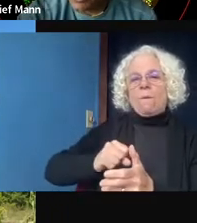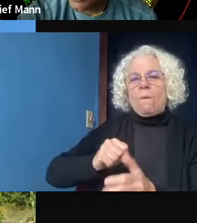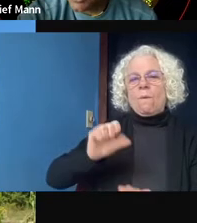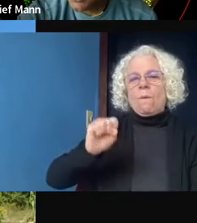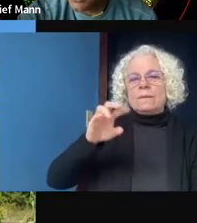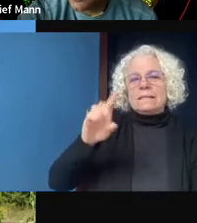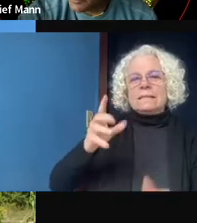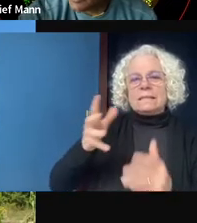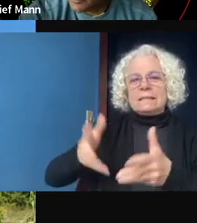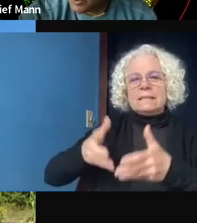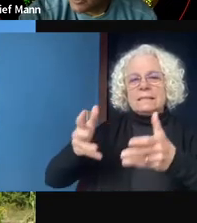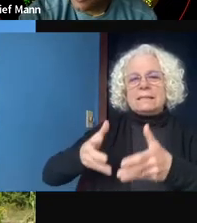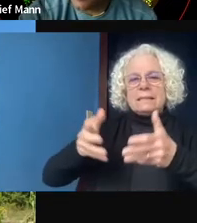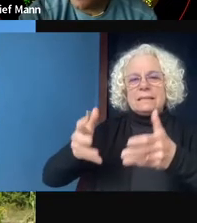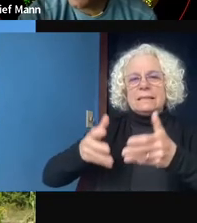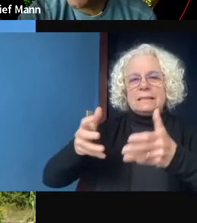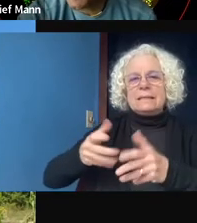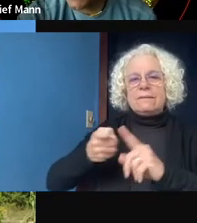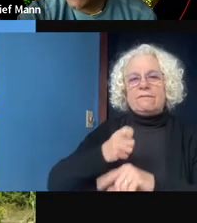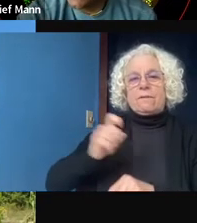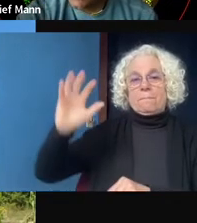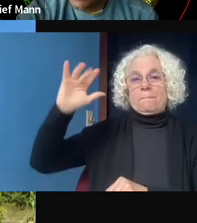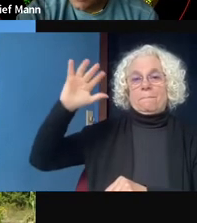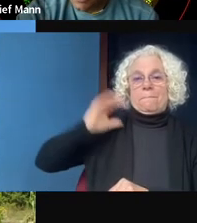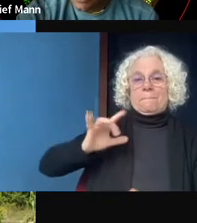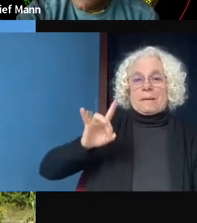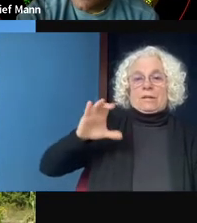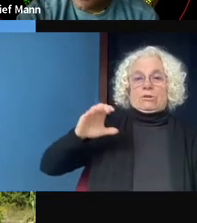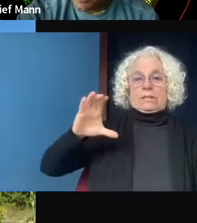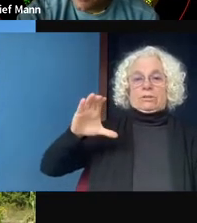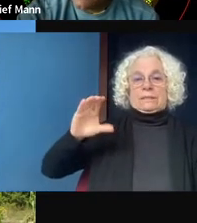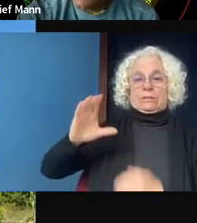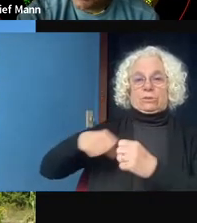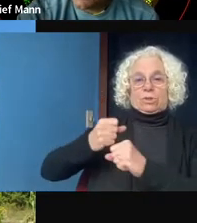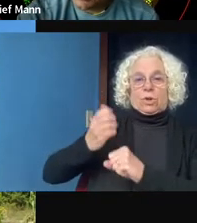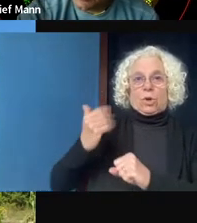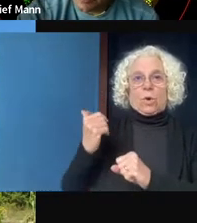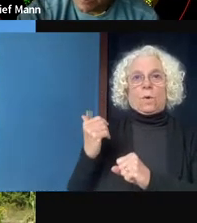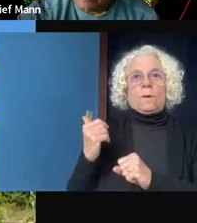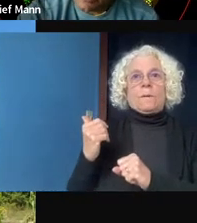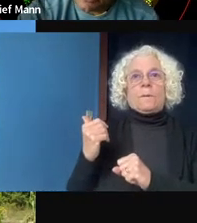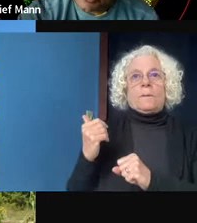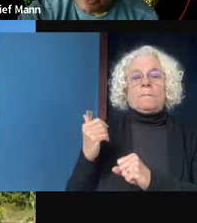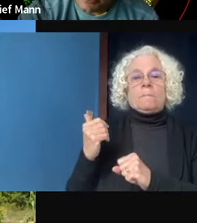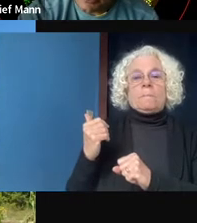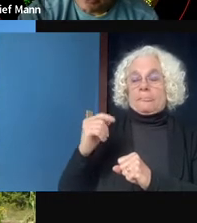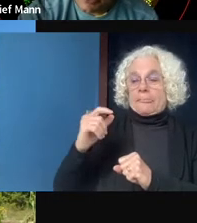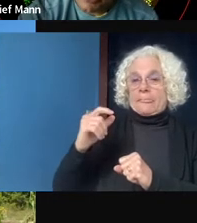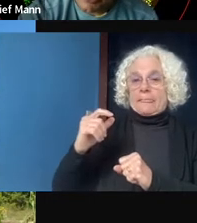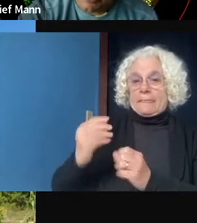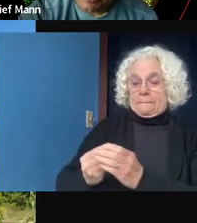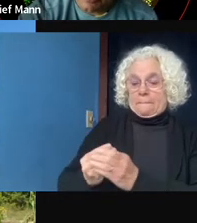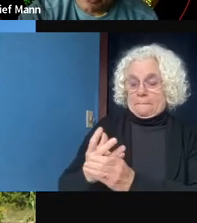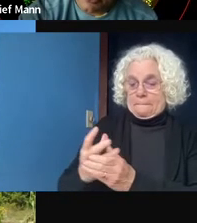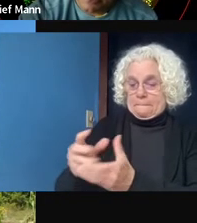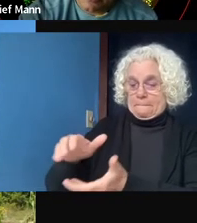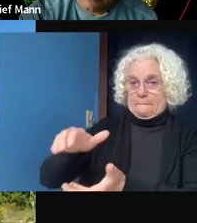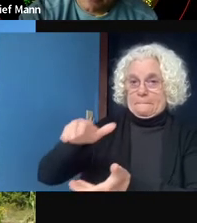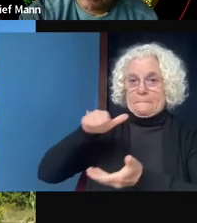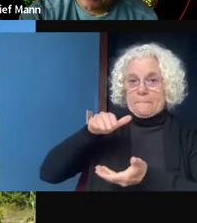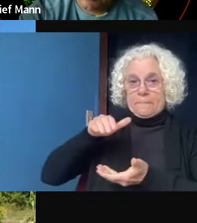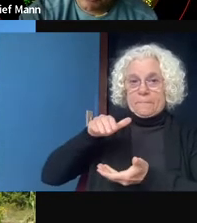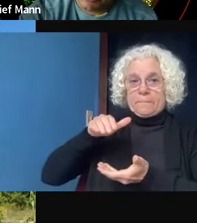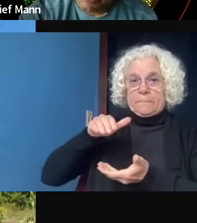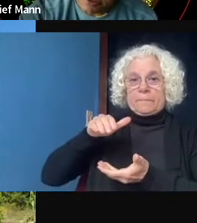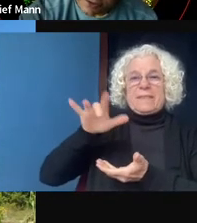rock shelter not too far from our home. From that, I was gifted a plant because I was entrusted with the most sacred